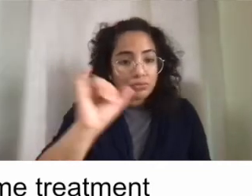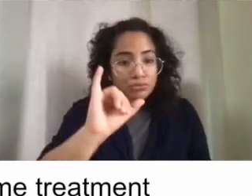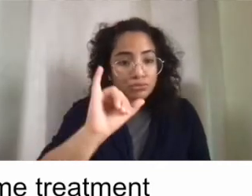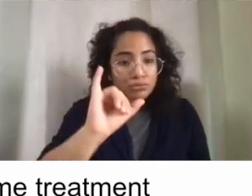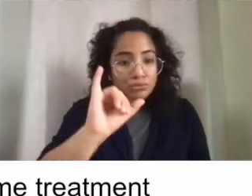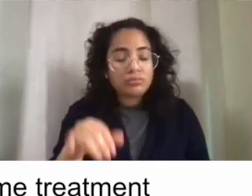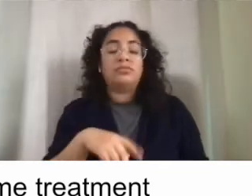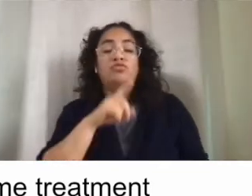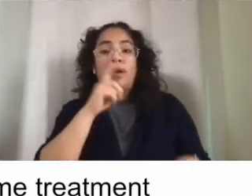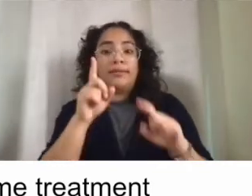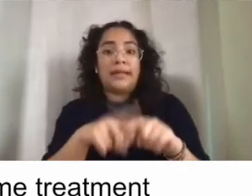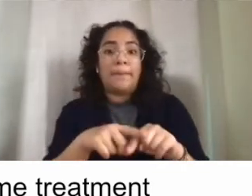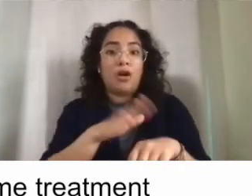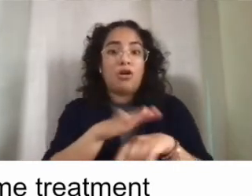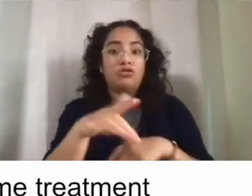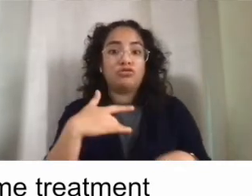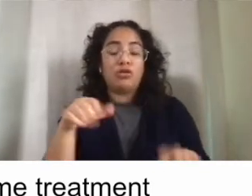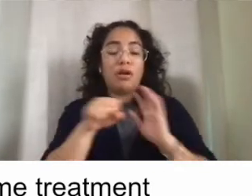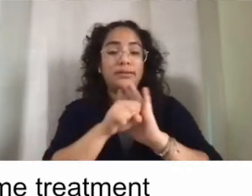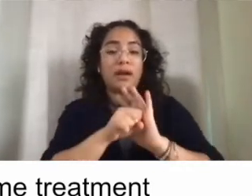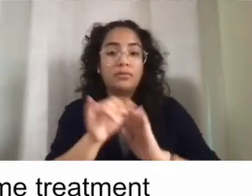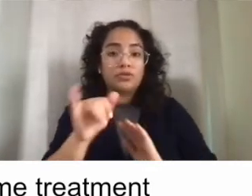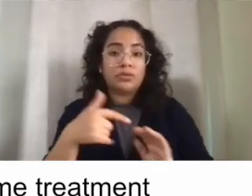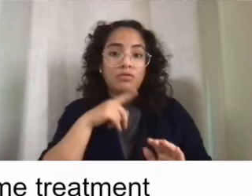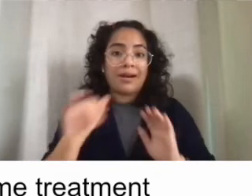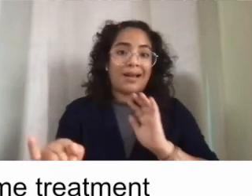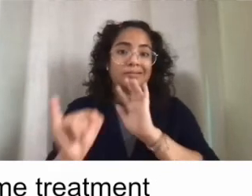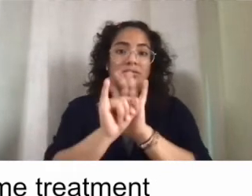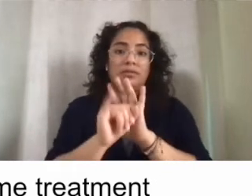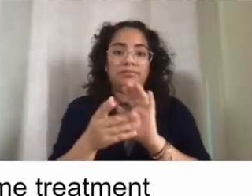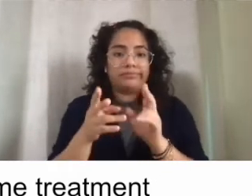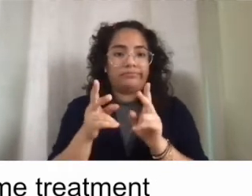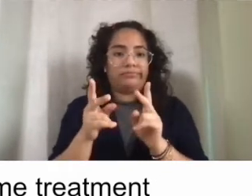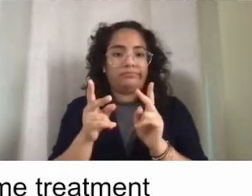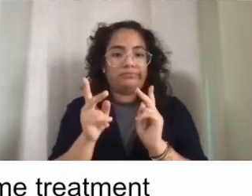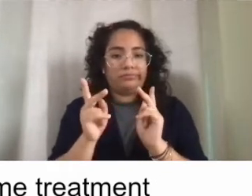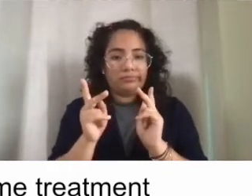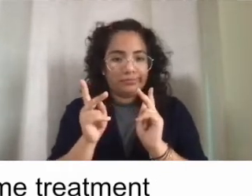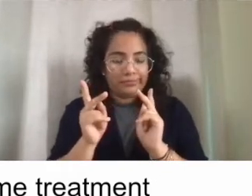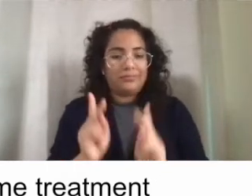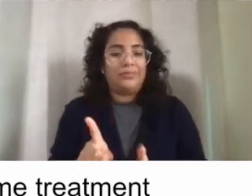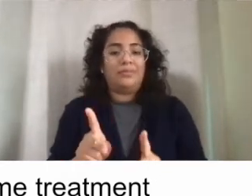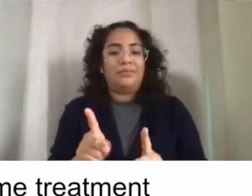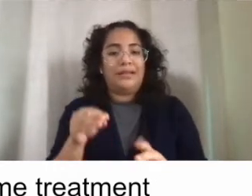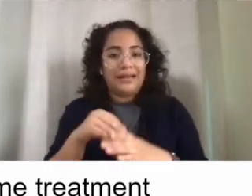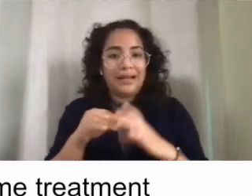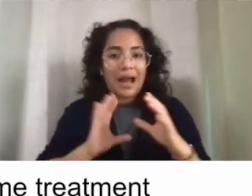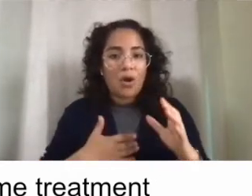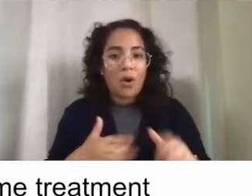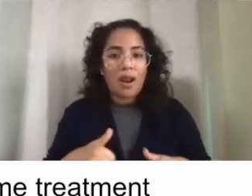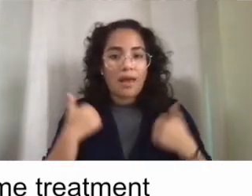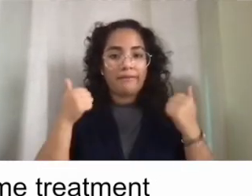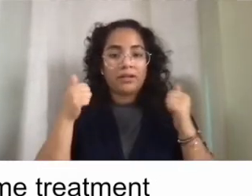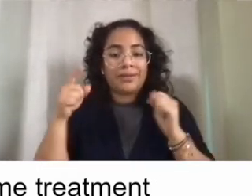depending on your symptoms, and identify a person. And we're going to talk about identifying people in our lives that can actually